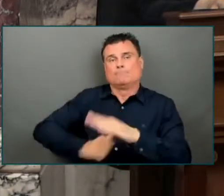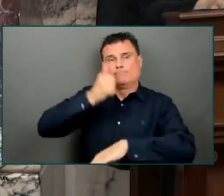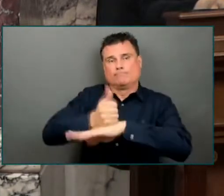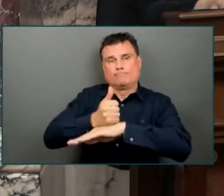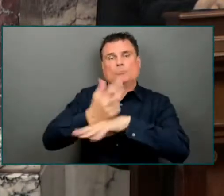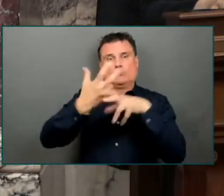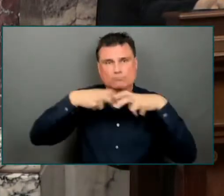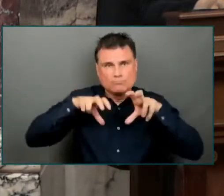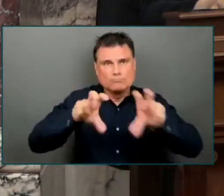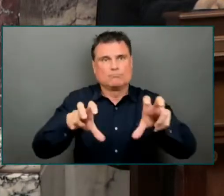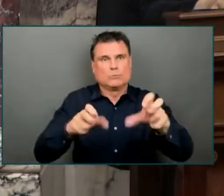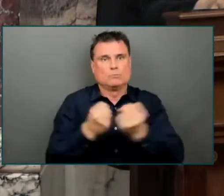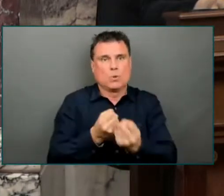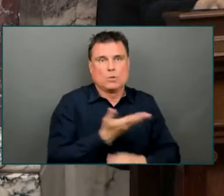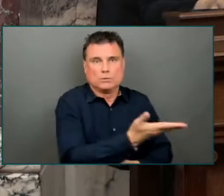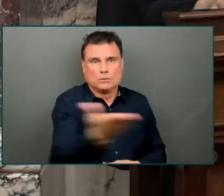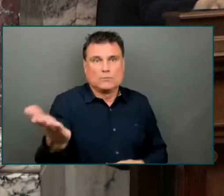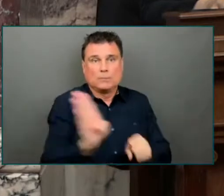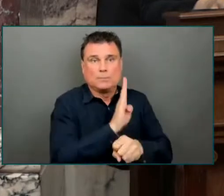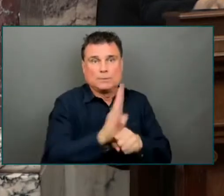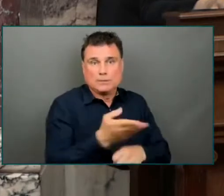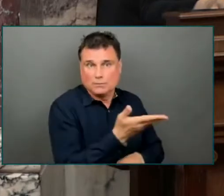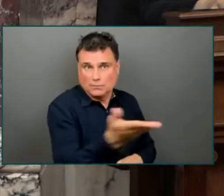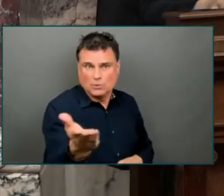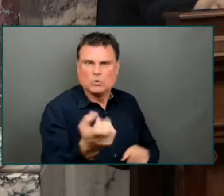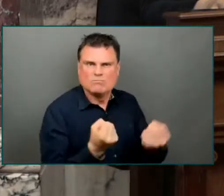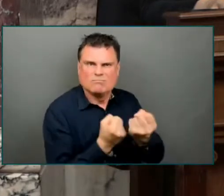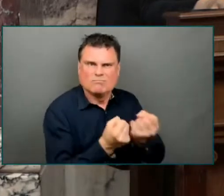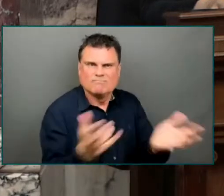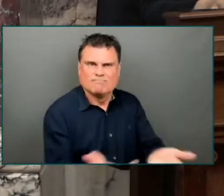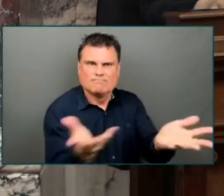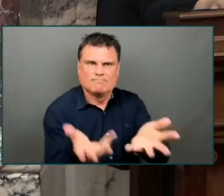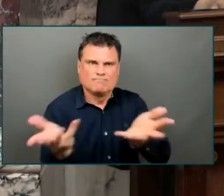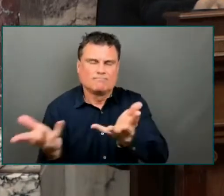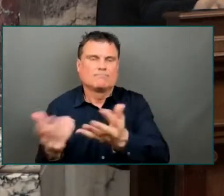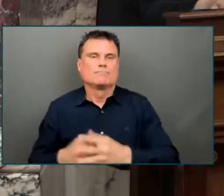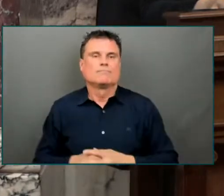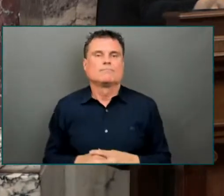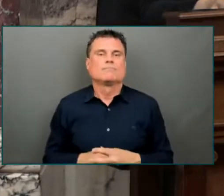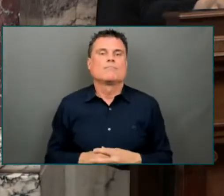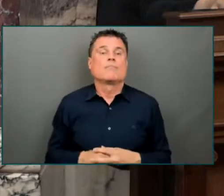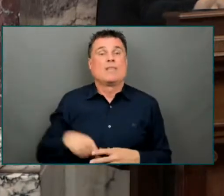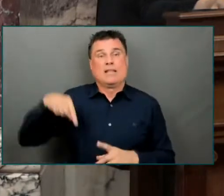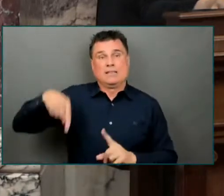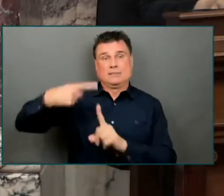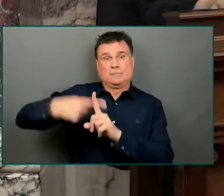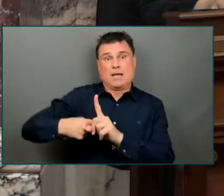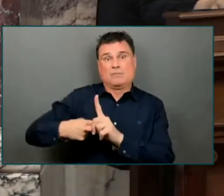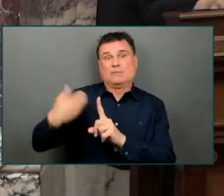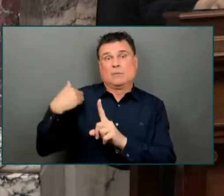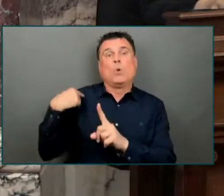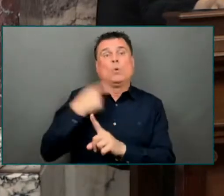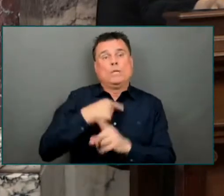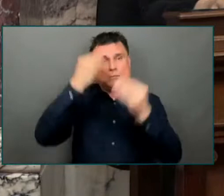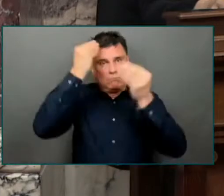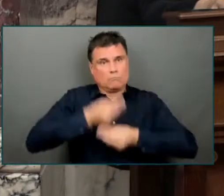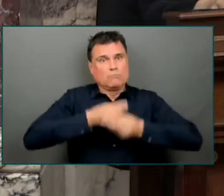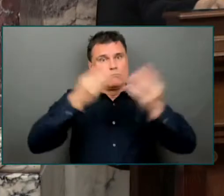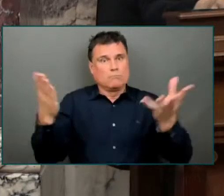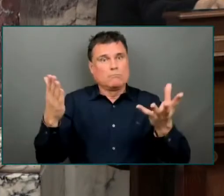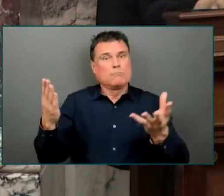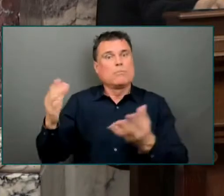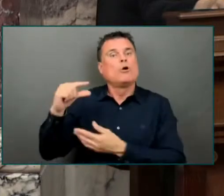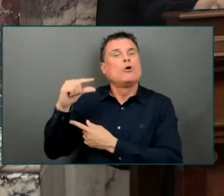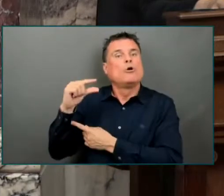budget. Earlier this month, we launched relief grants for the thousands of restaurants, bars, gyms, and other